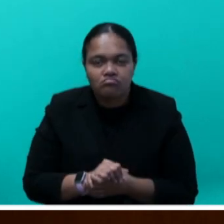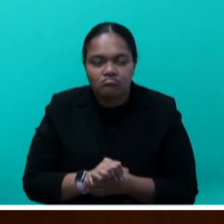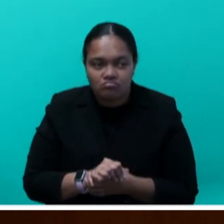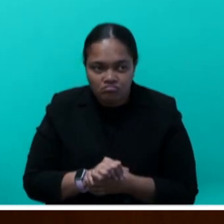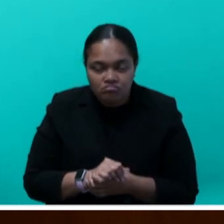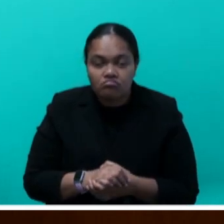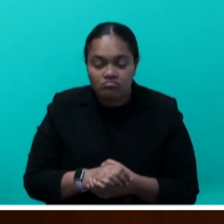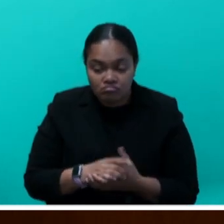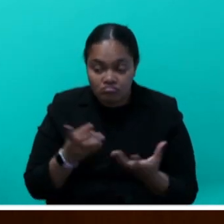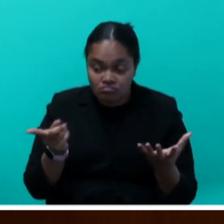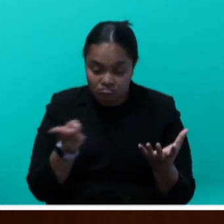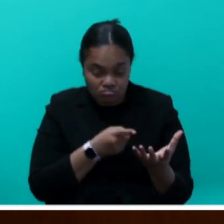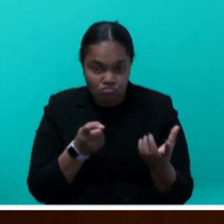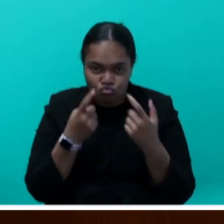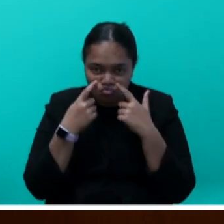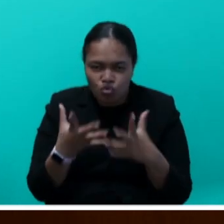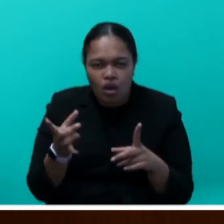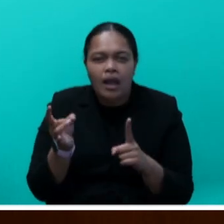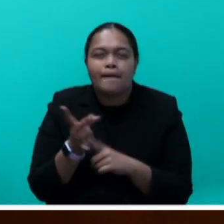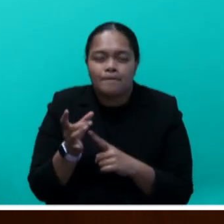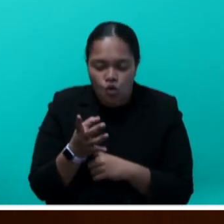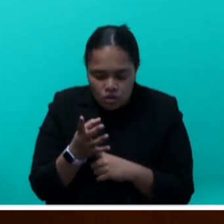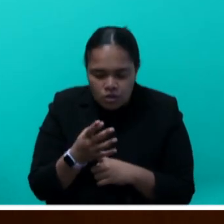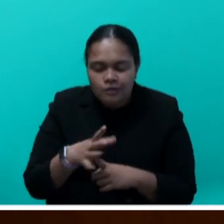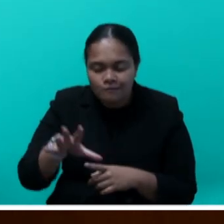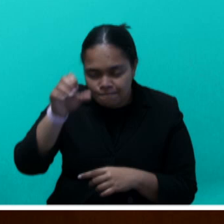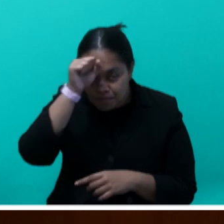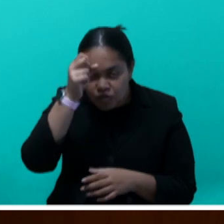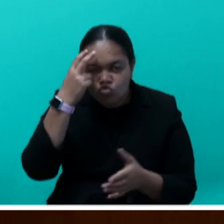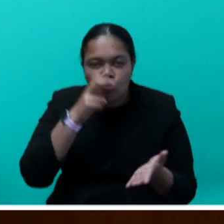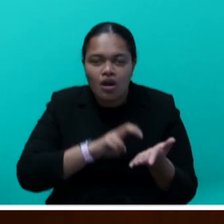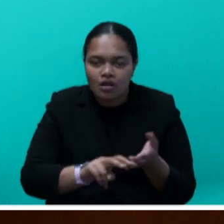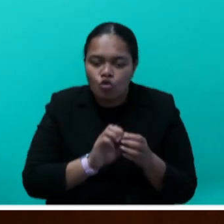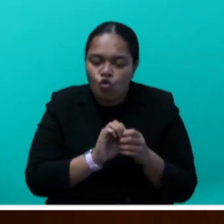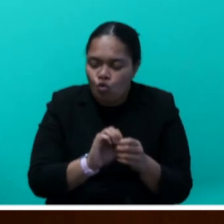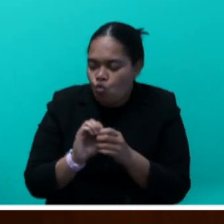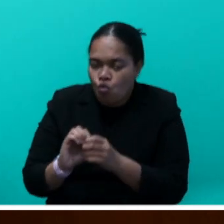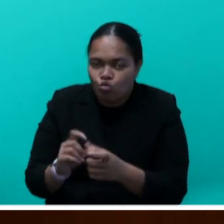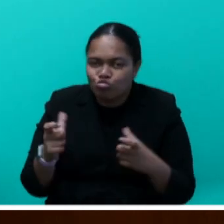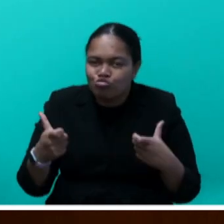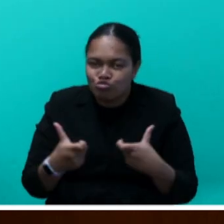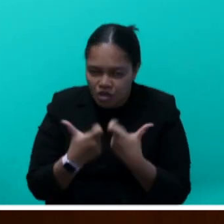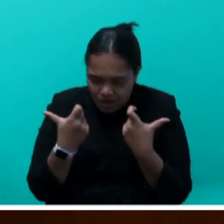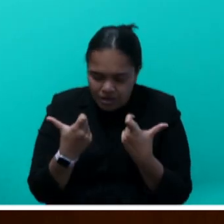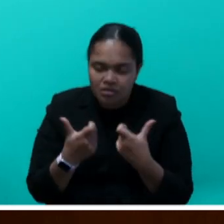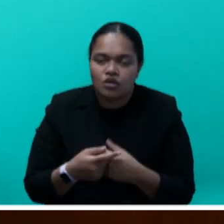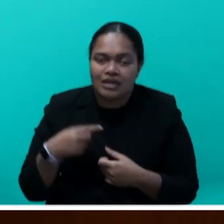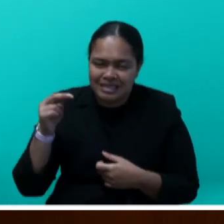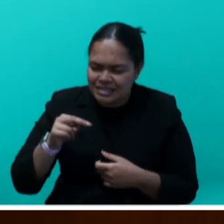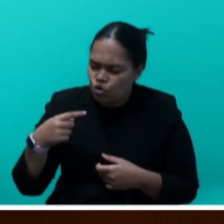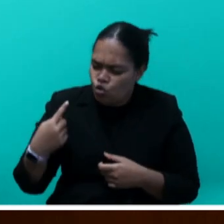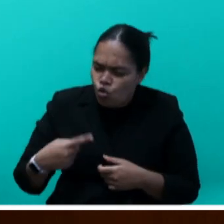This highlights the importance of recognizing our unique challenges and the need to